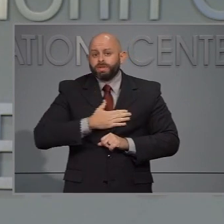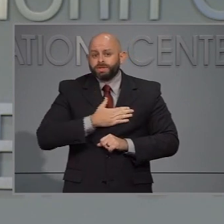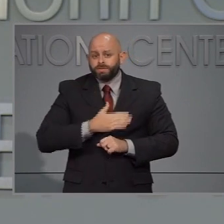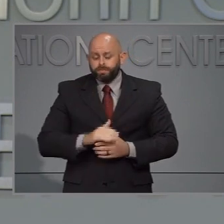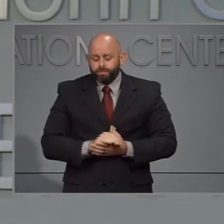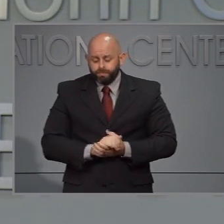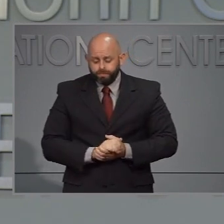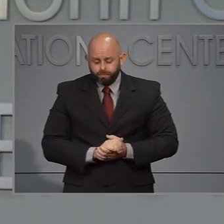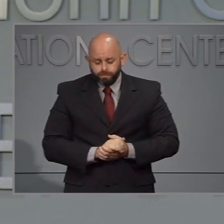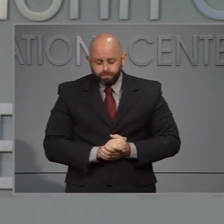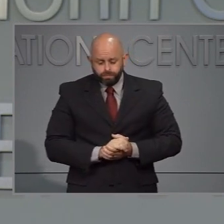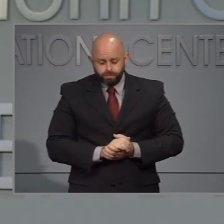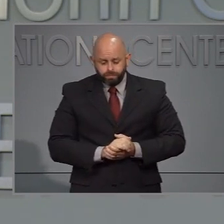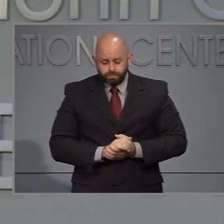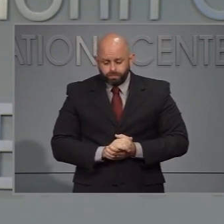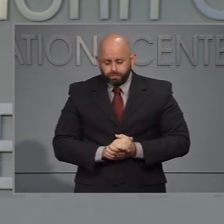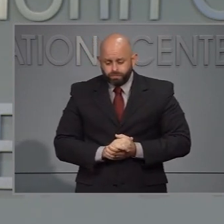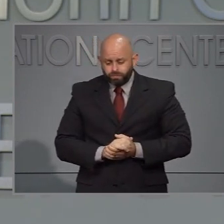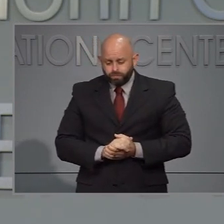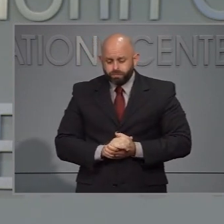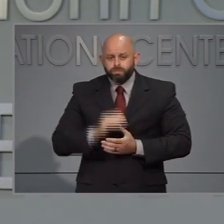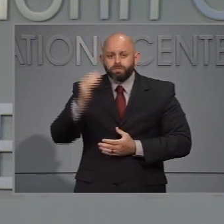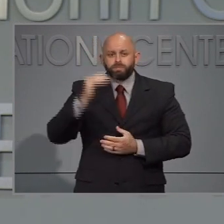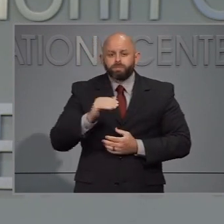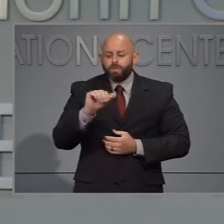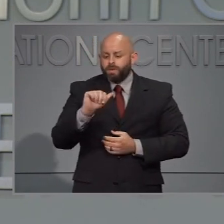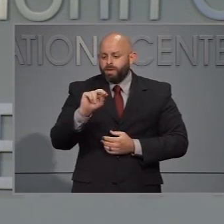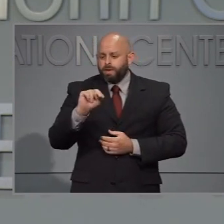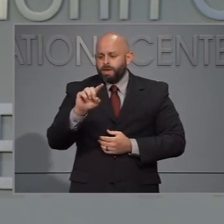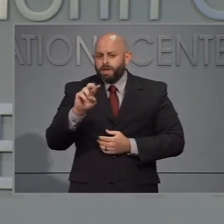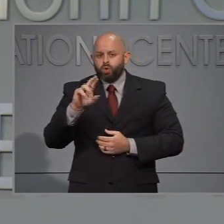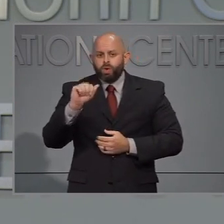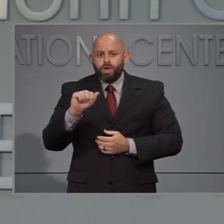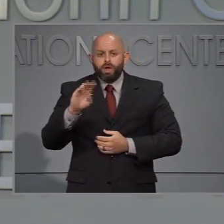Our next question is from Andrea Blanford with ABC 11.